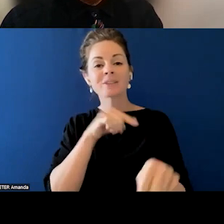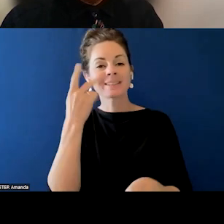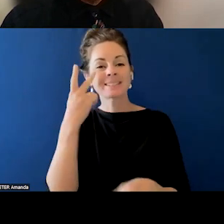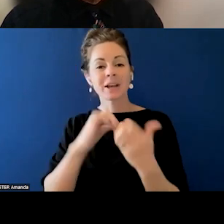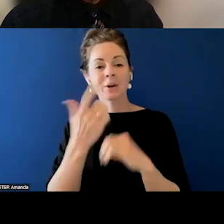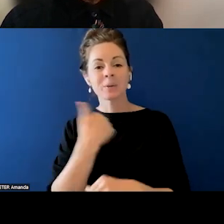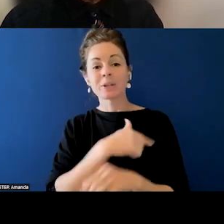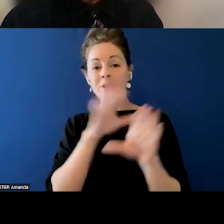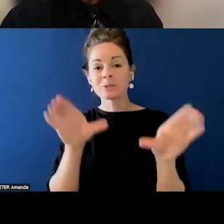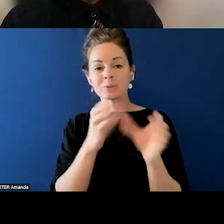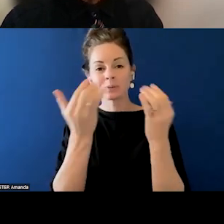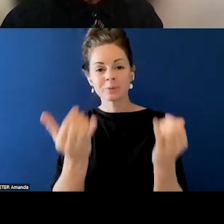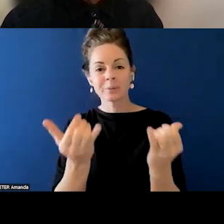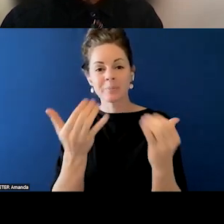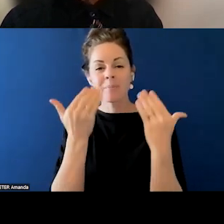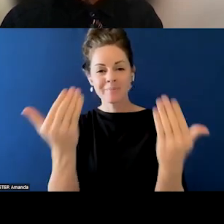today.